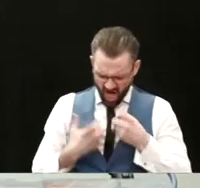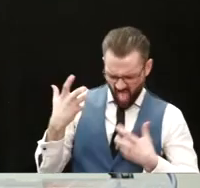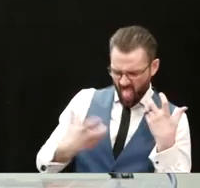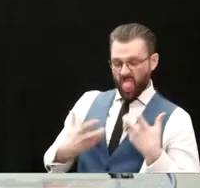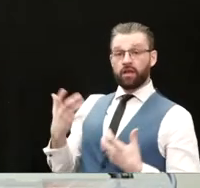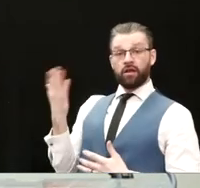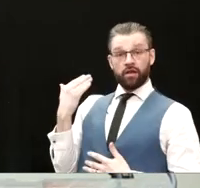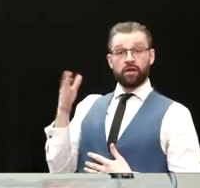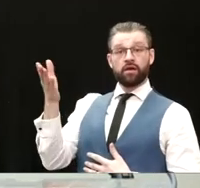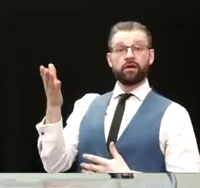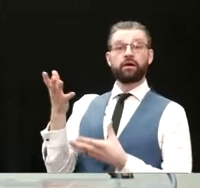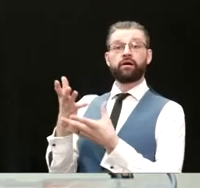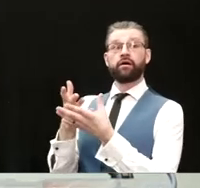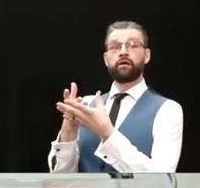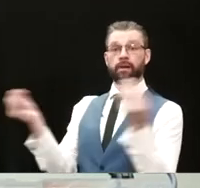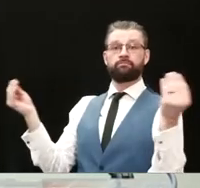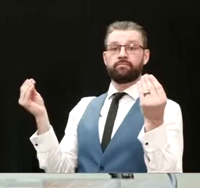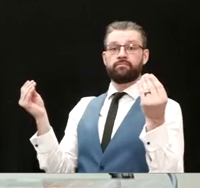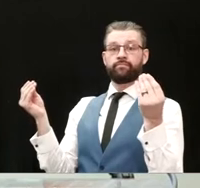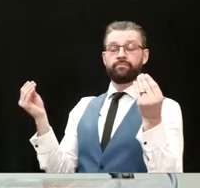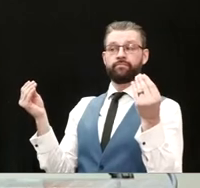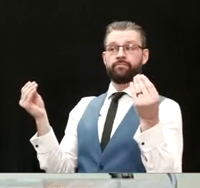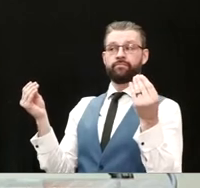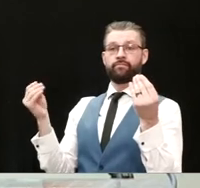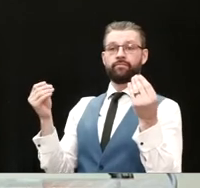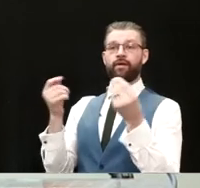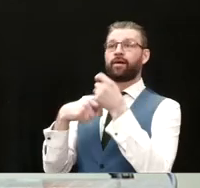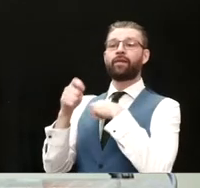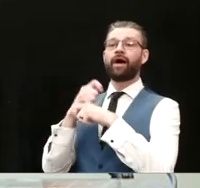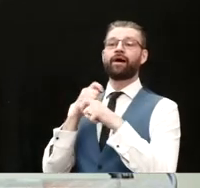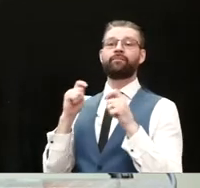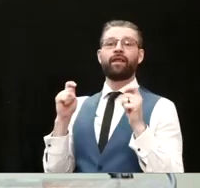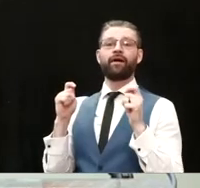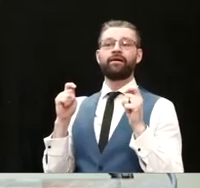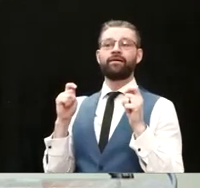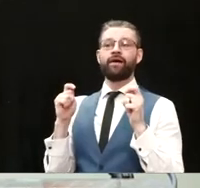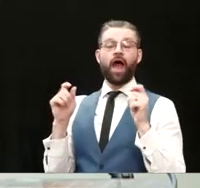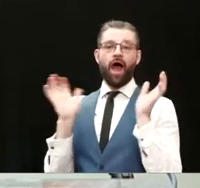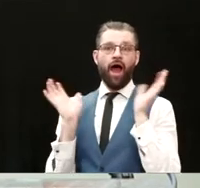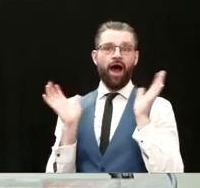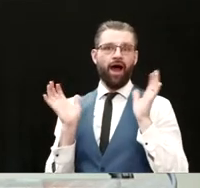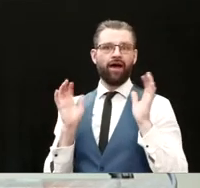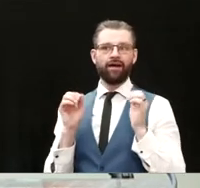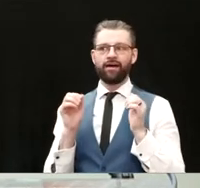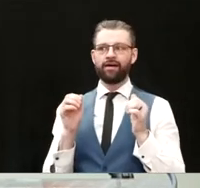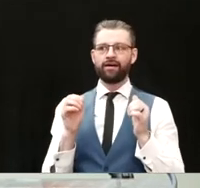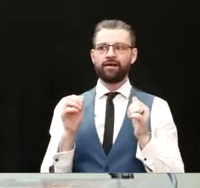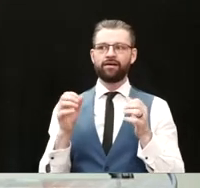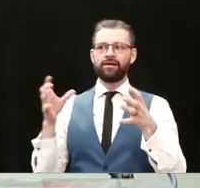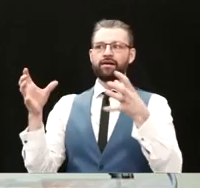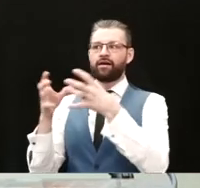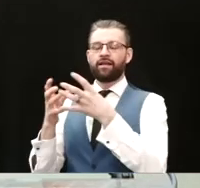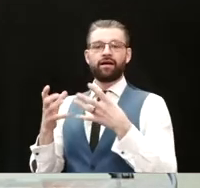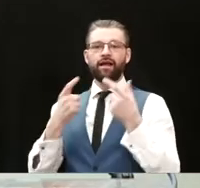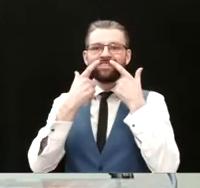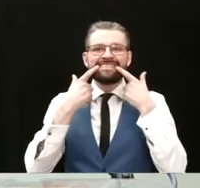gnarled this man's face and had transformed him into a killer evaporated. Now he